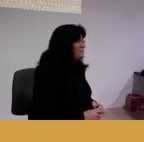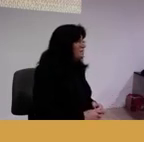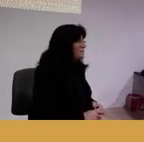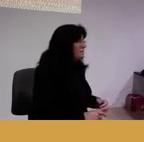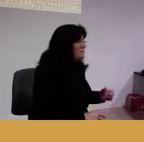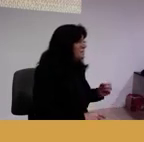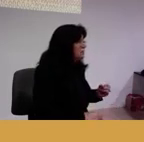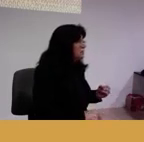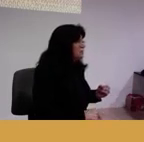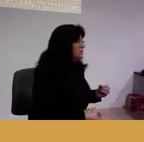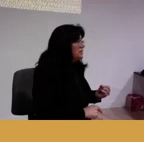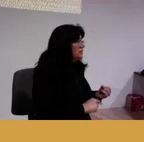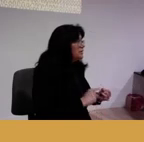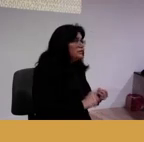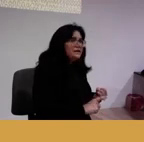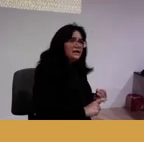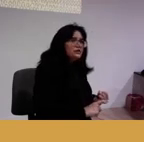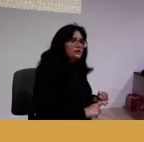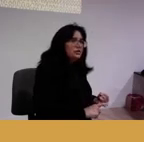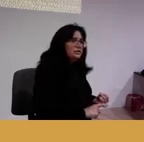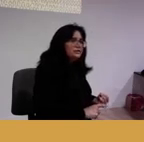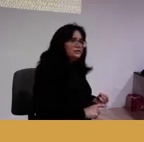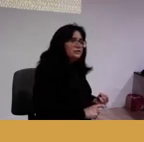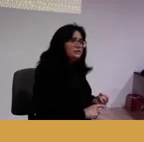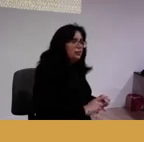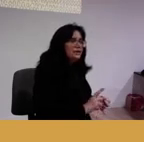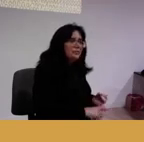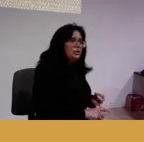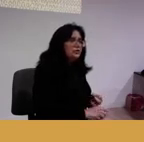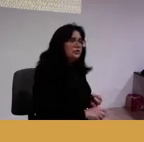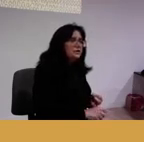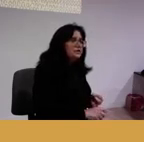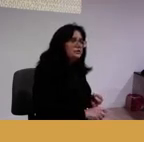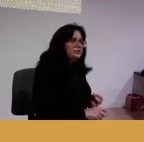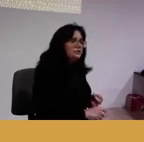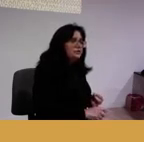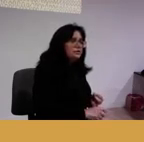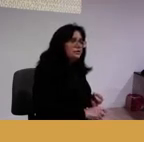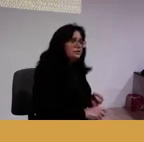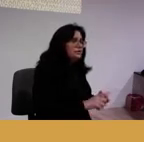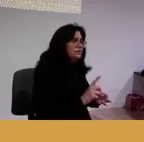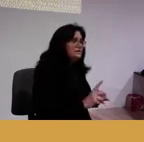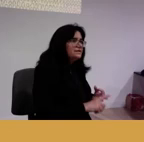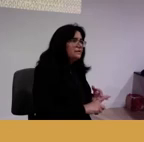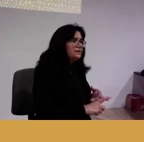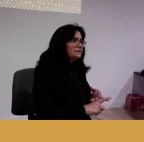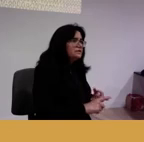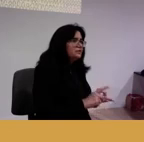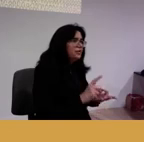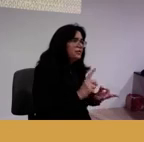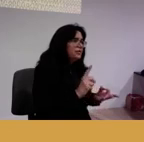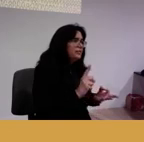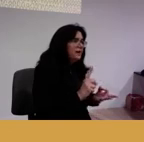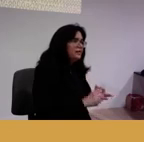for maths? And they'd say, well, we don't need ancient knowledge, we need modern knowledge. We don't need something